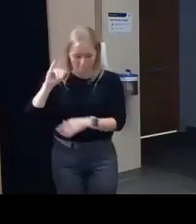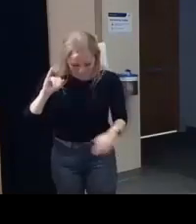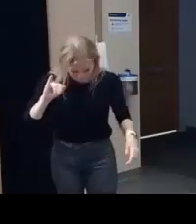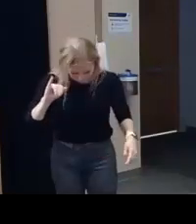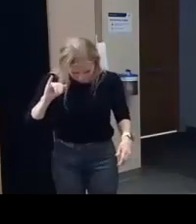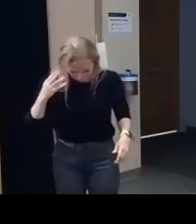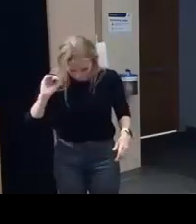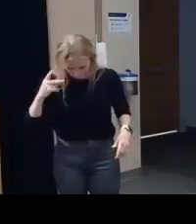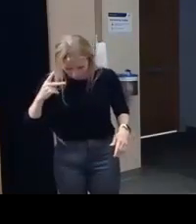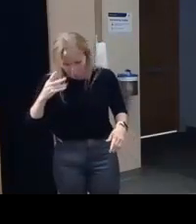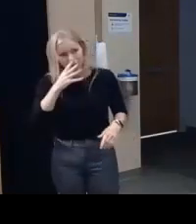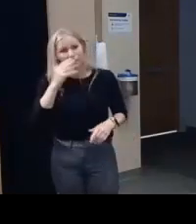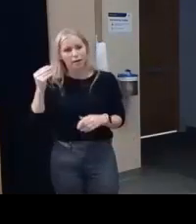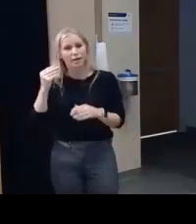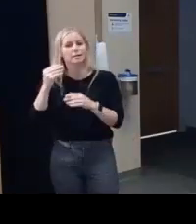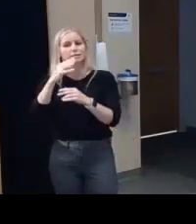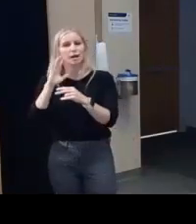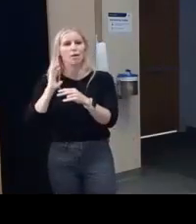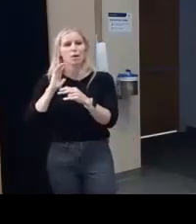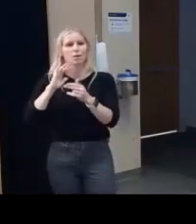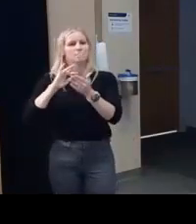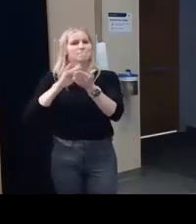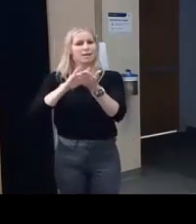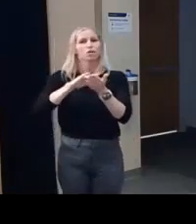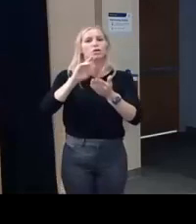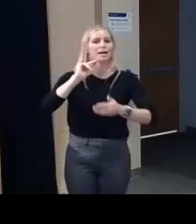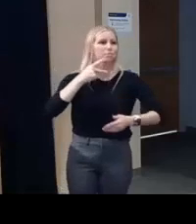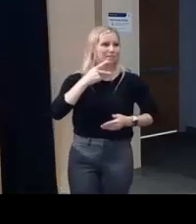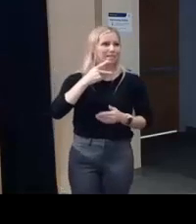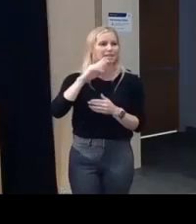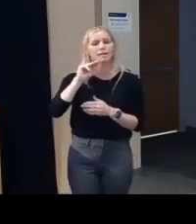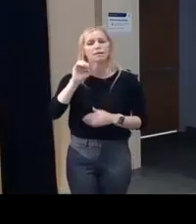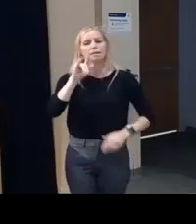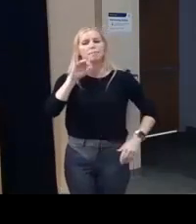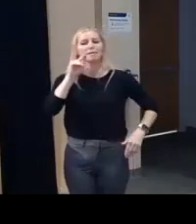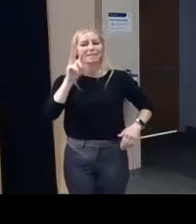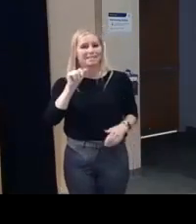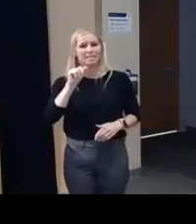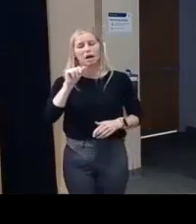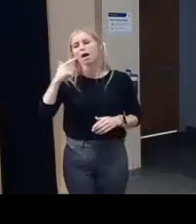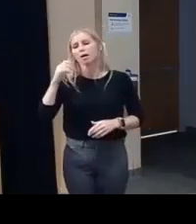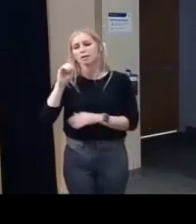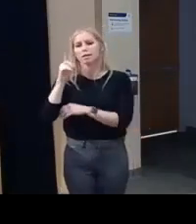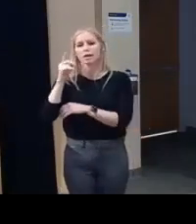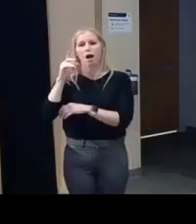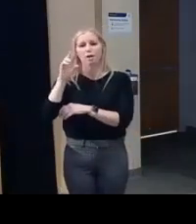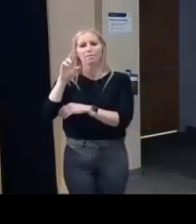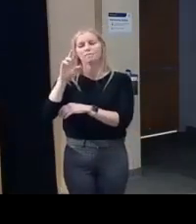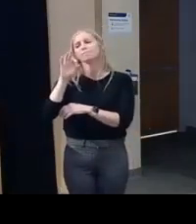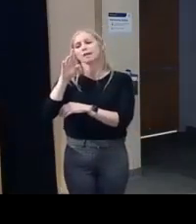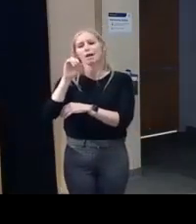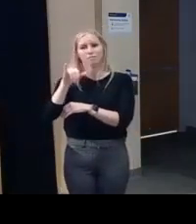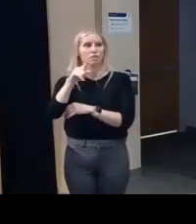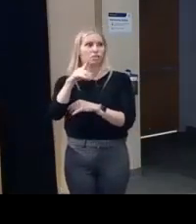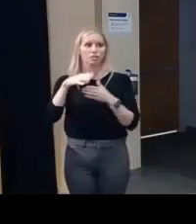also our medical nurse practitioner, Melinda Godfrey, who has taken the lead in providing Hep C treatment